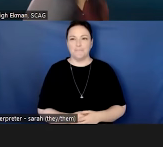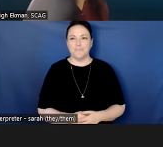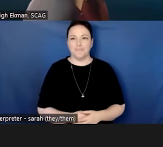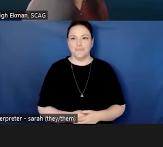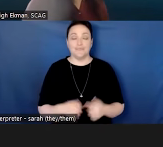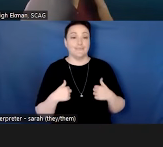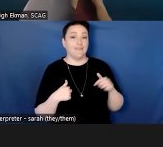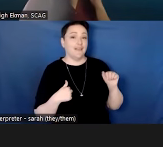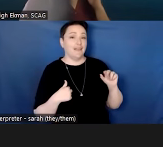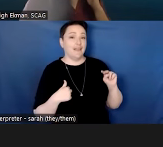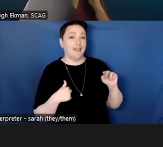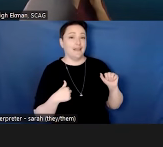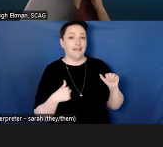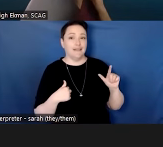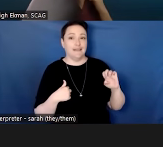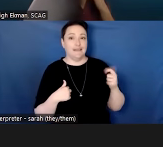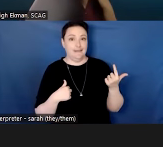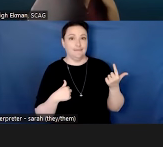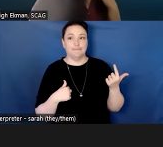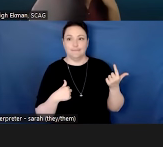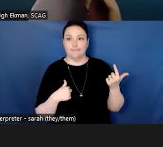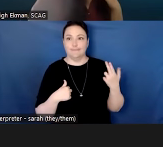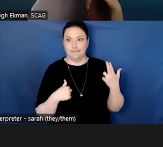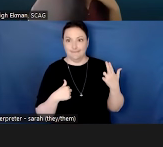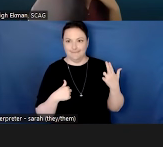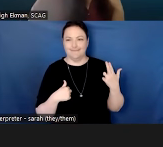We have 65%. Okay.